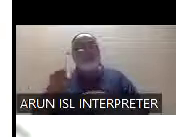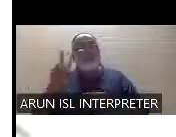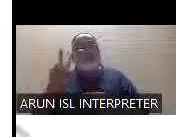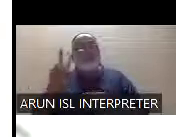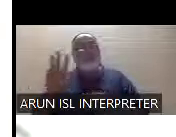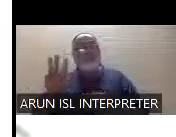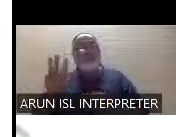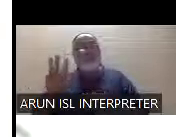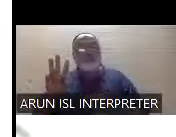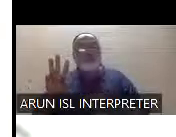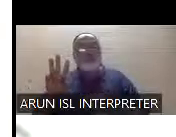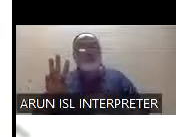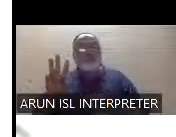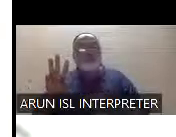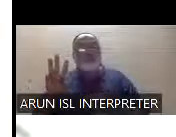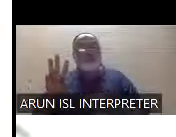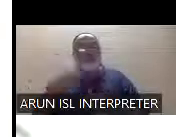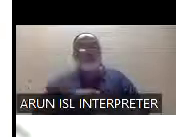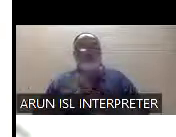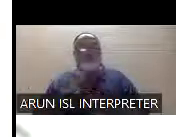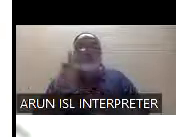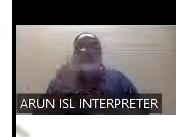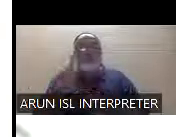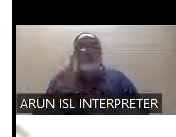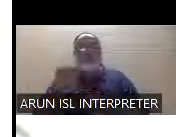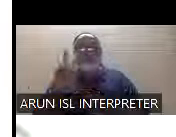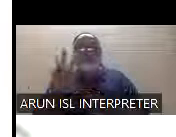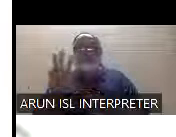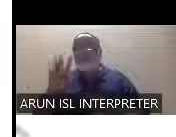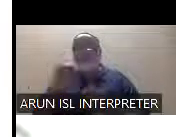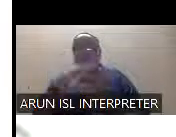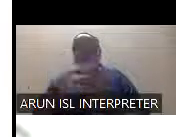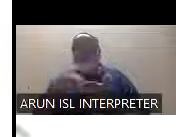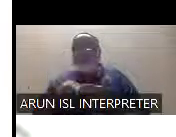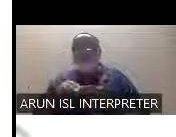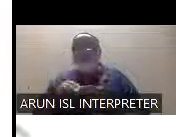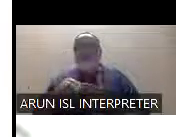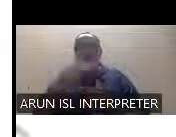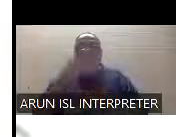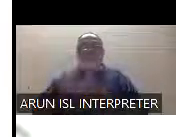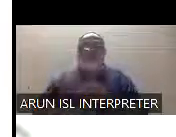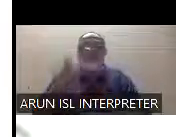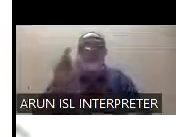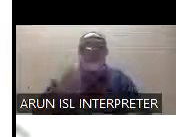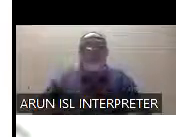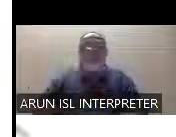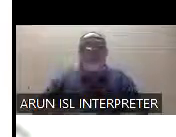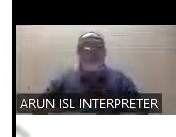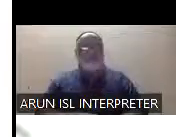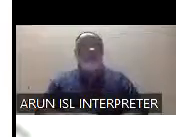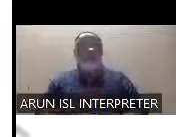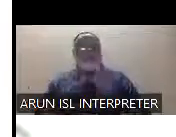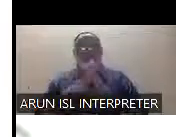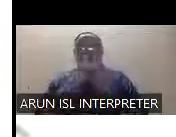about over 31 million people with disabilities. So that again is a significant figure that we just cannot